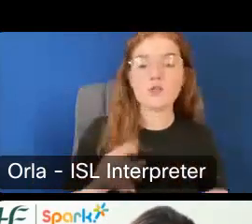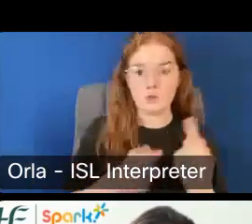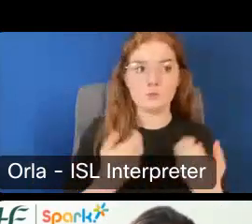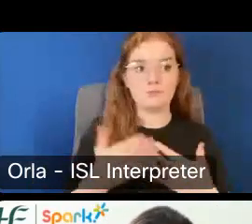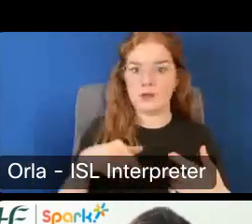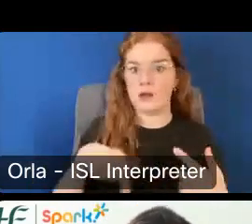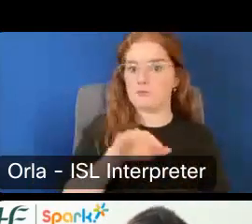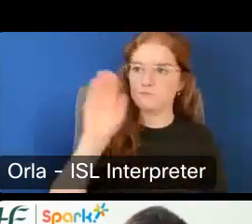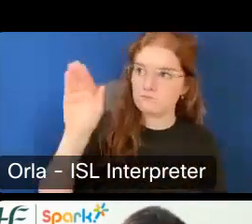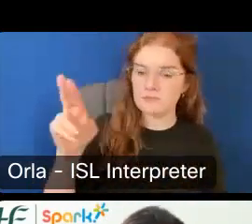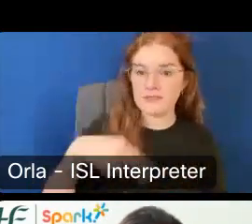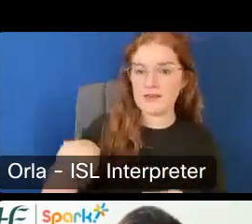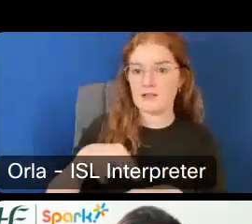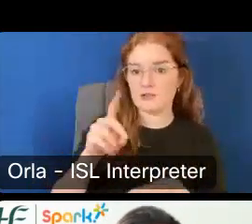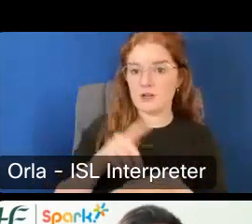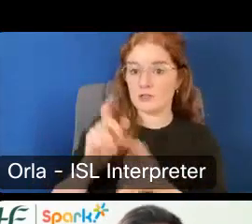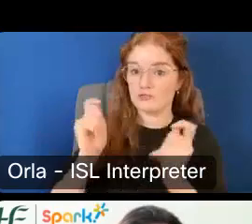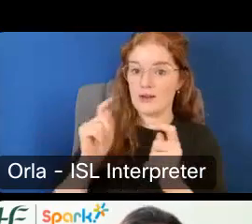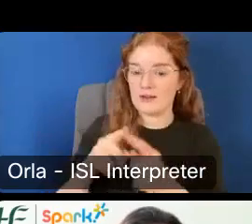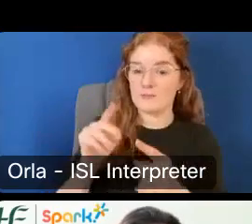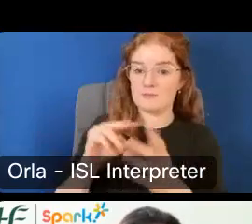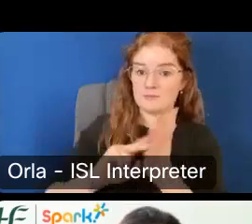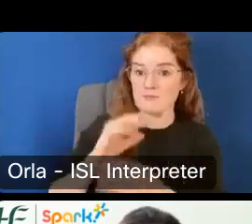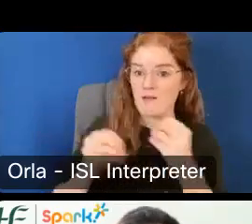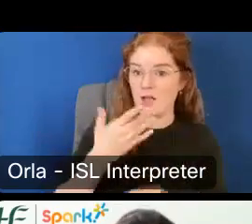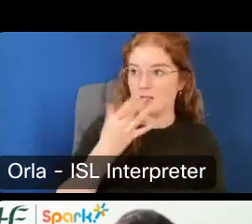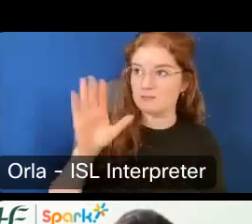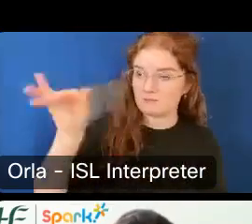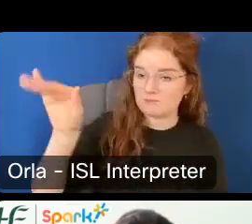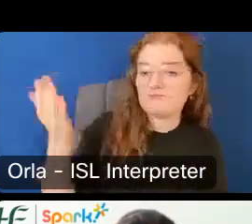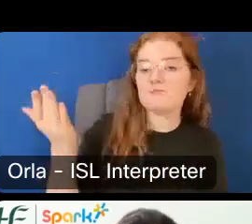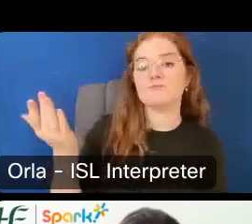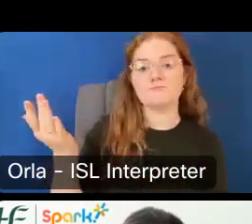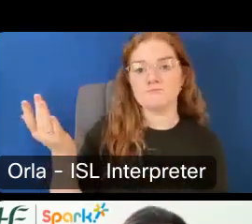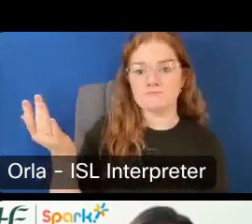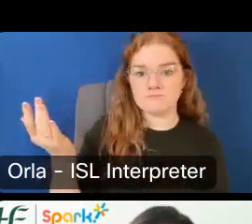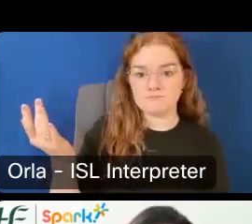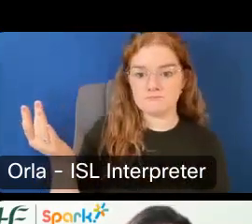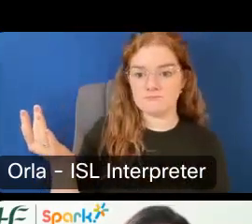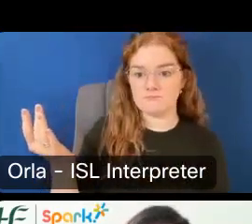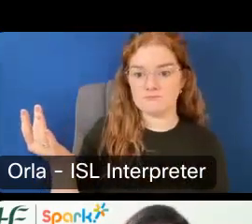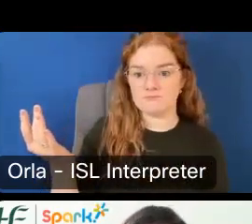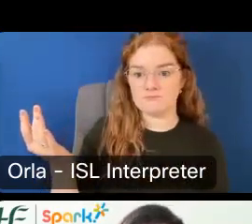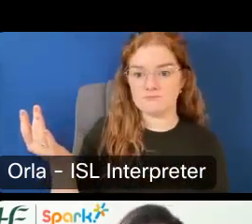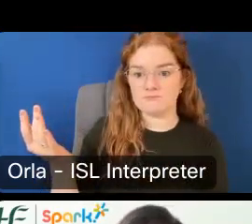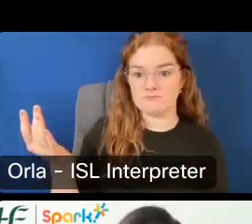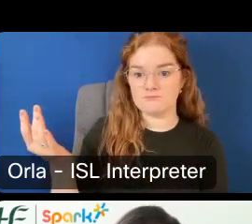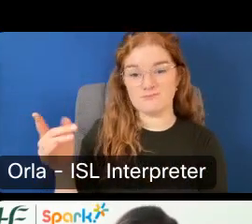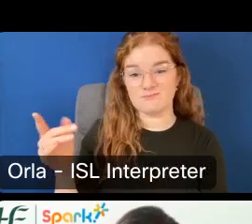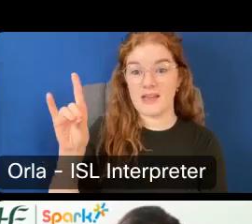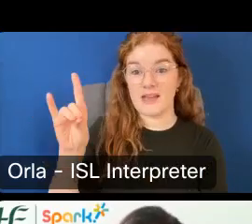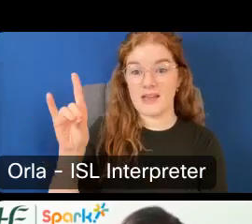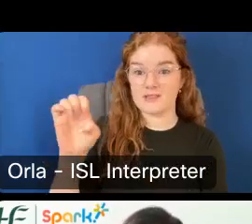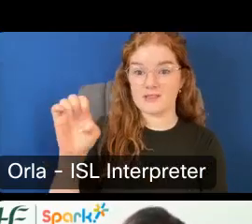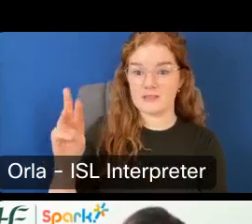National Doctors in Training and Planning office, and there was then kind of HSE Spark was